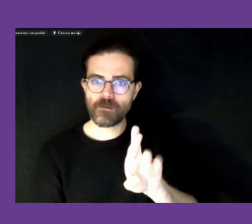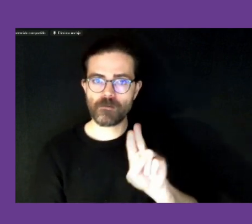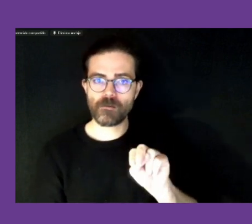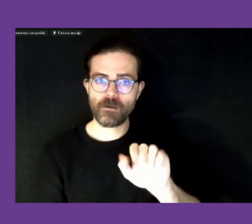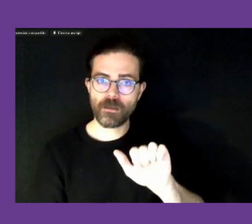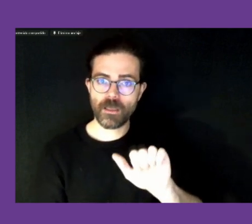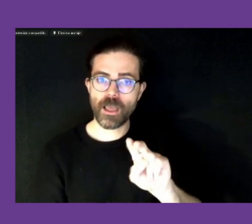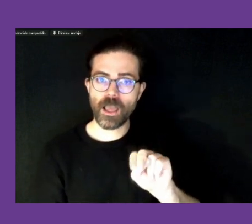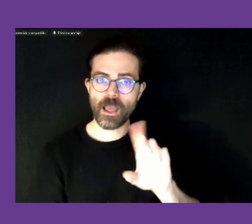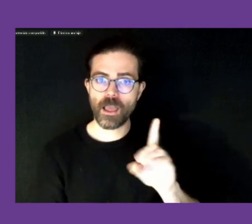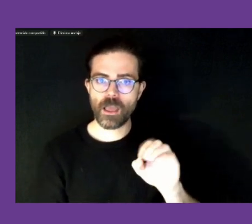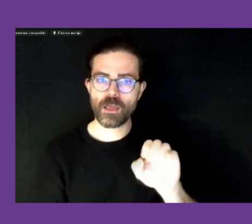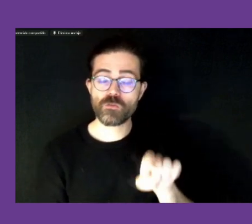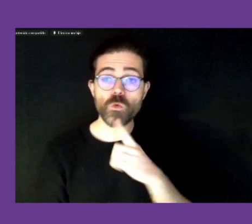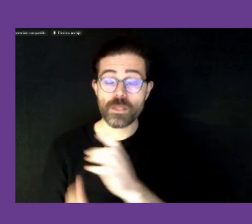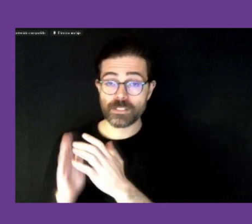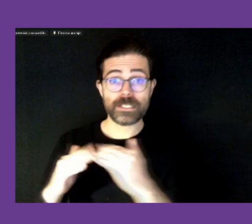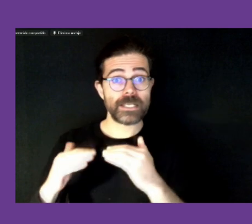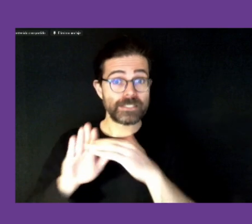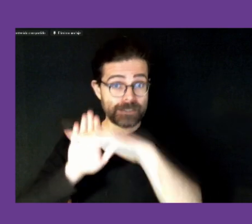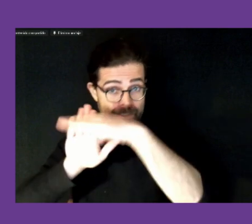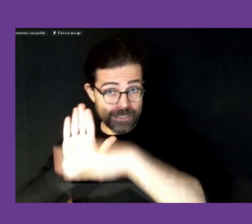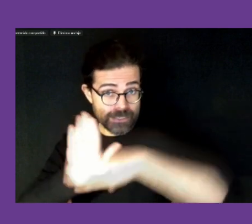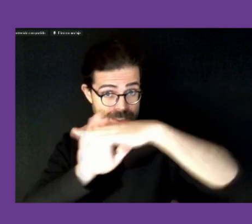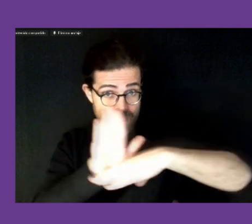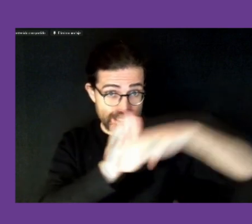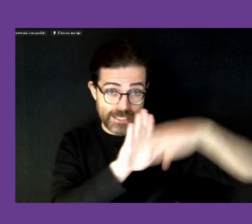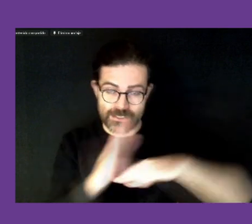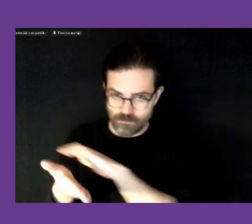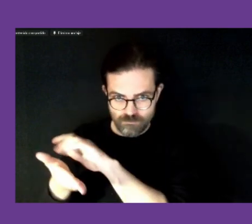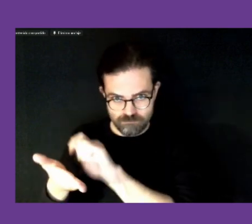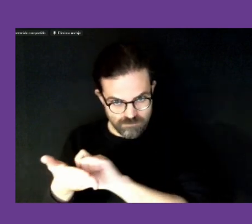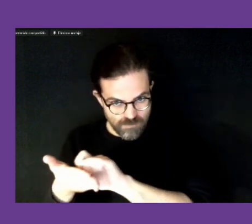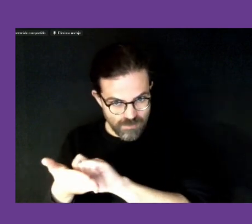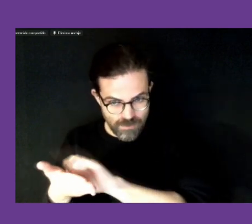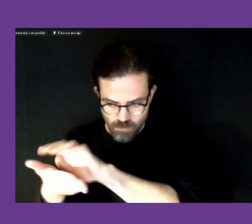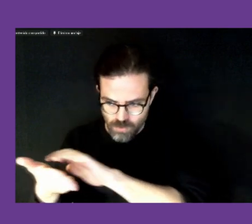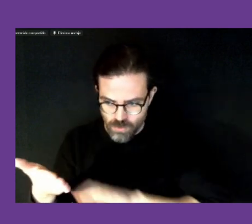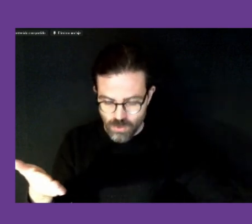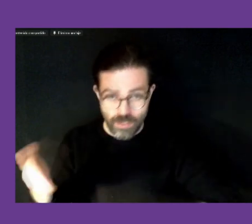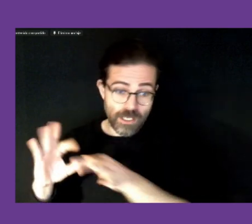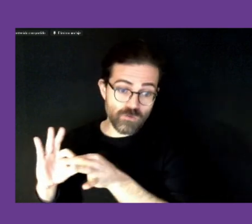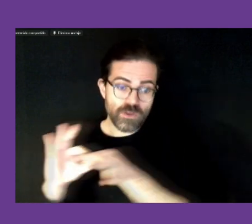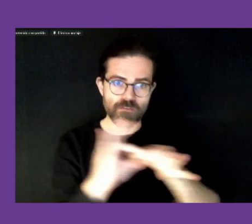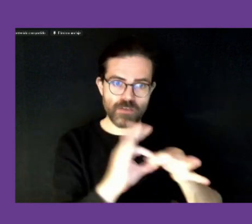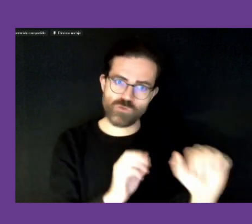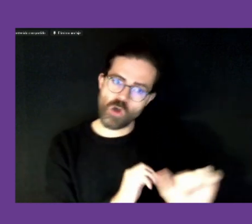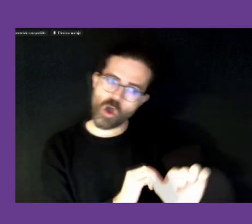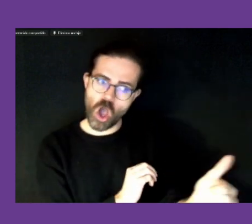fact, we specifically say, refer to these standards to have more information on that. So this